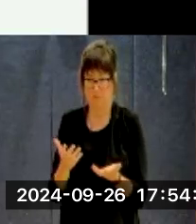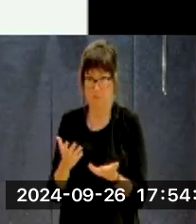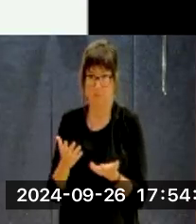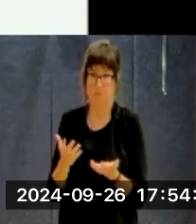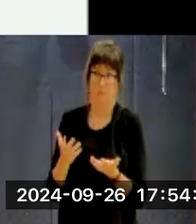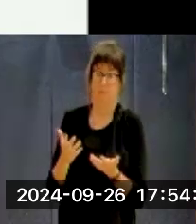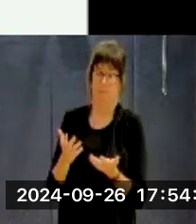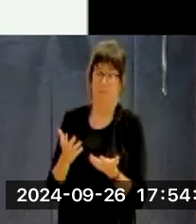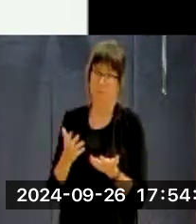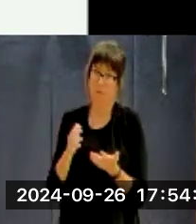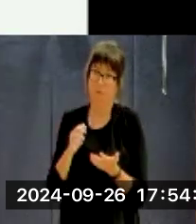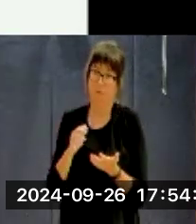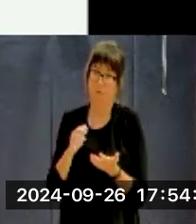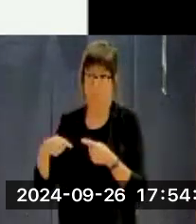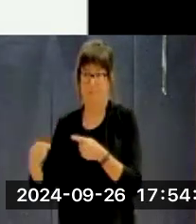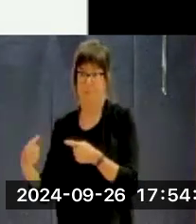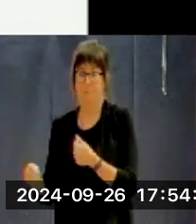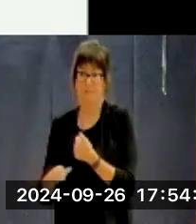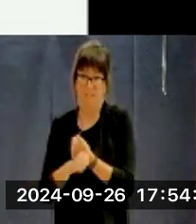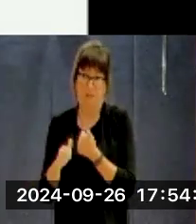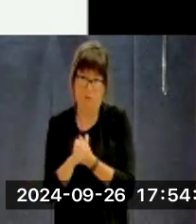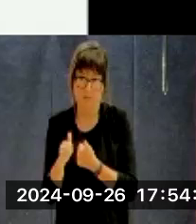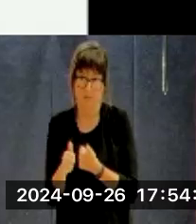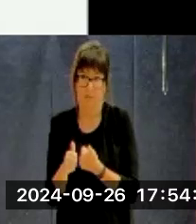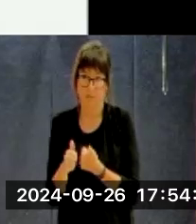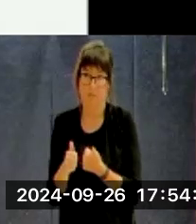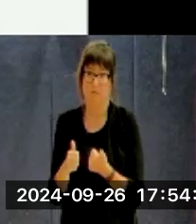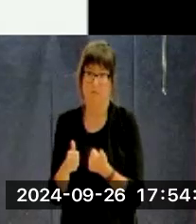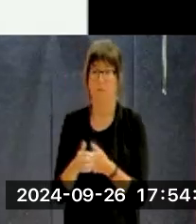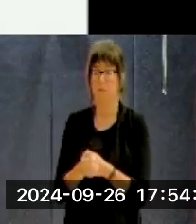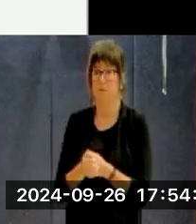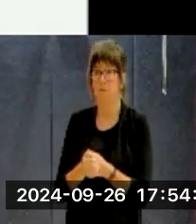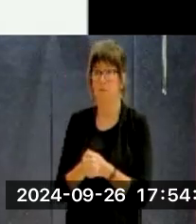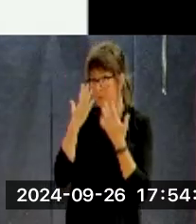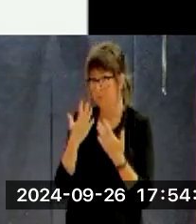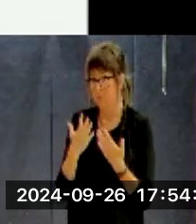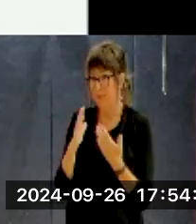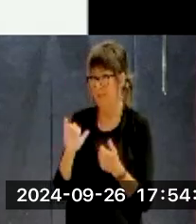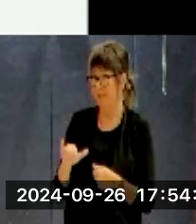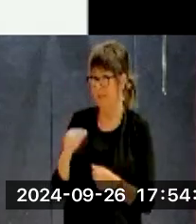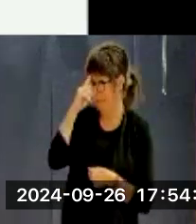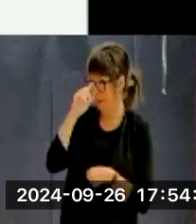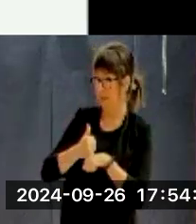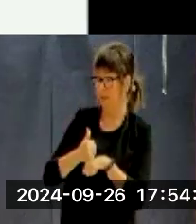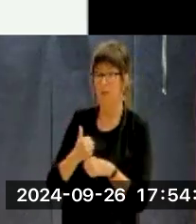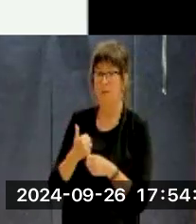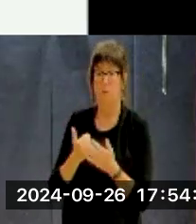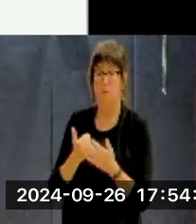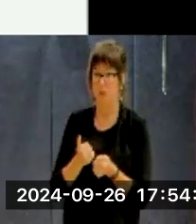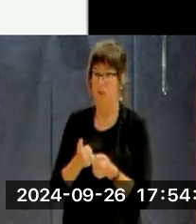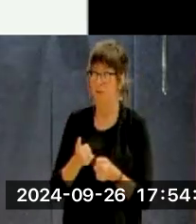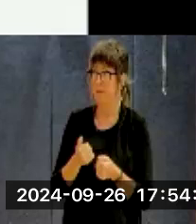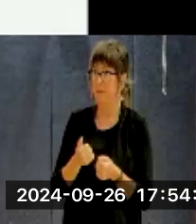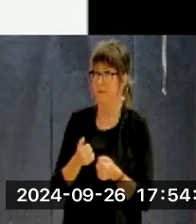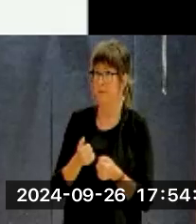of dangerous ways. And unfortunately, that mentality, whether it's played out